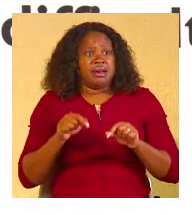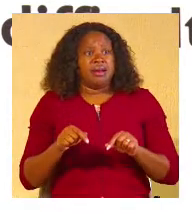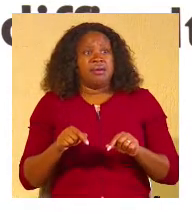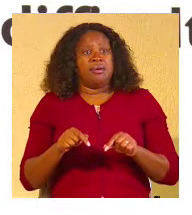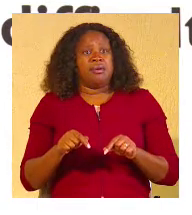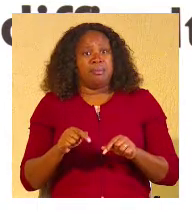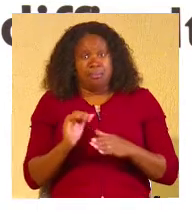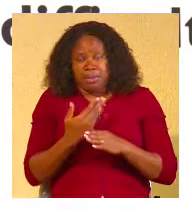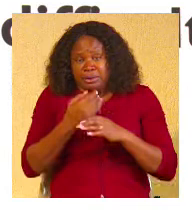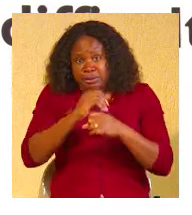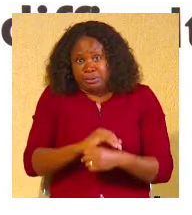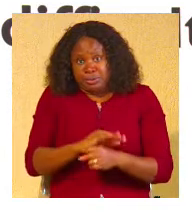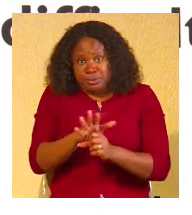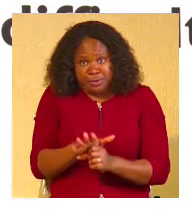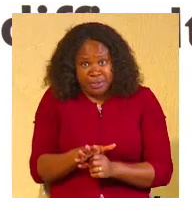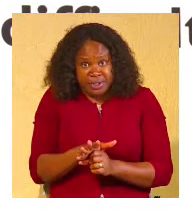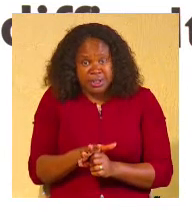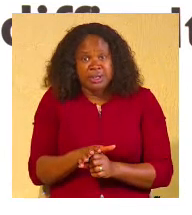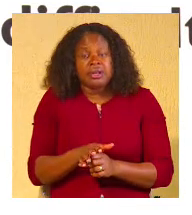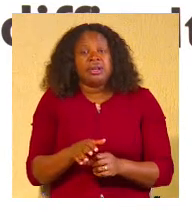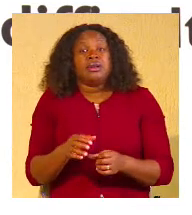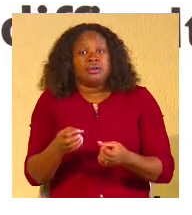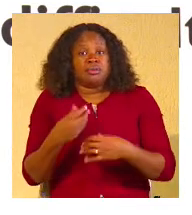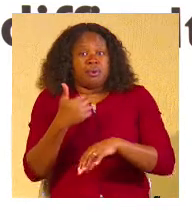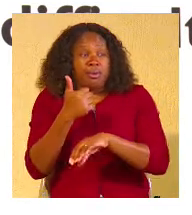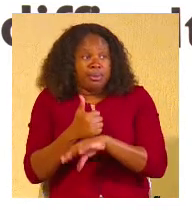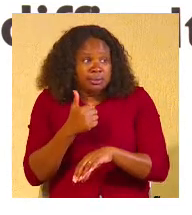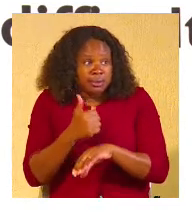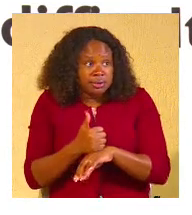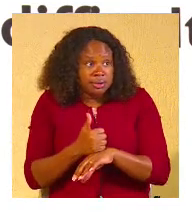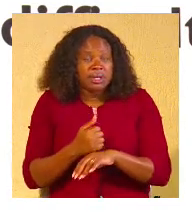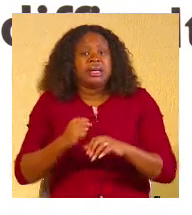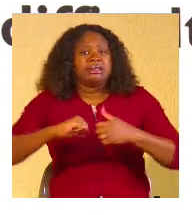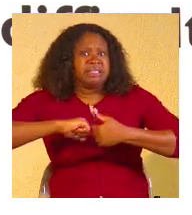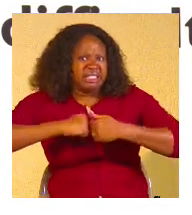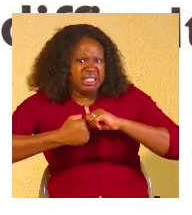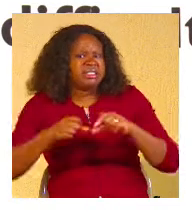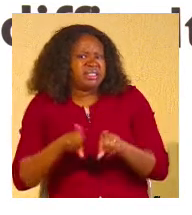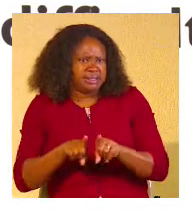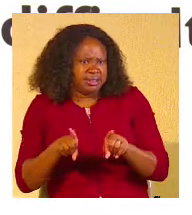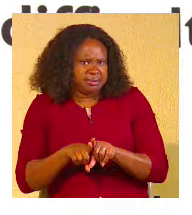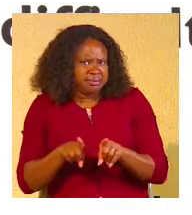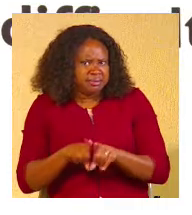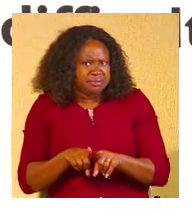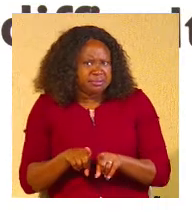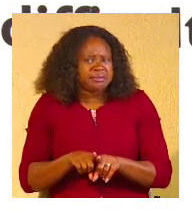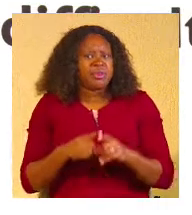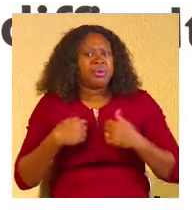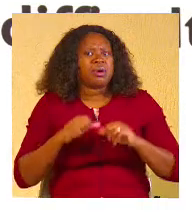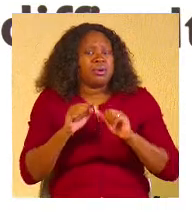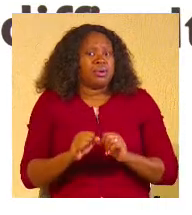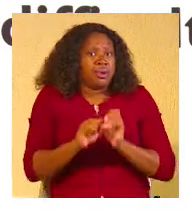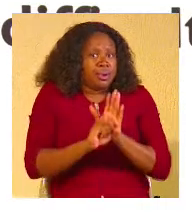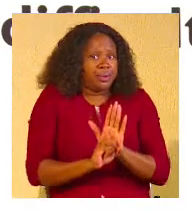this pandemic do present us with opportunities and as well as challenges that we can improve on